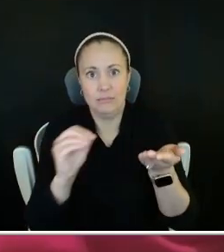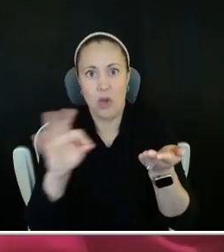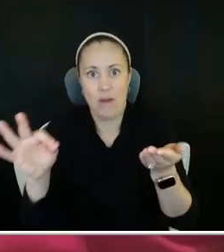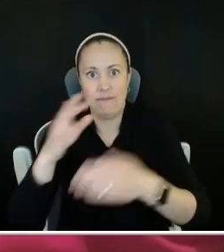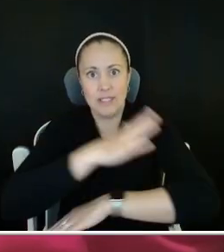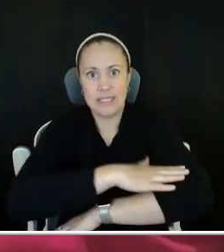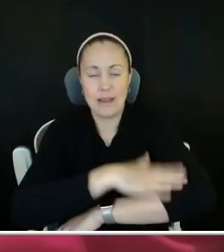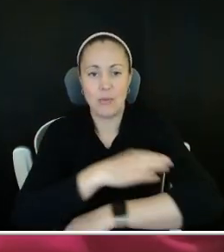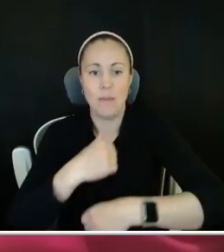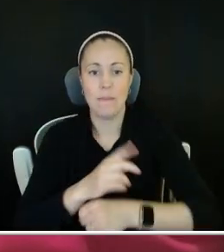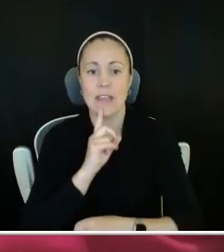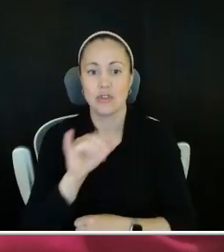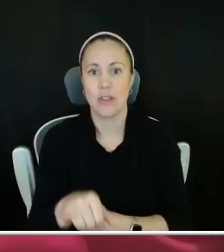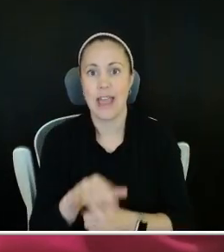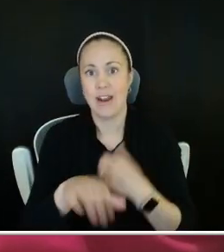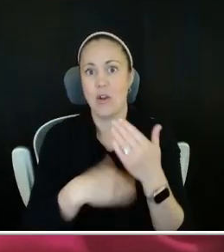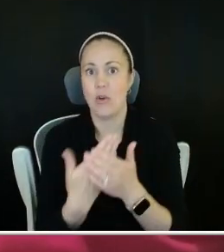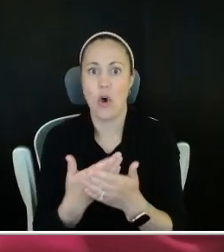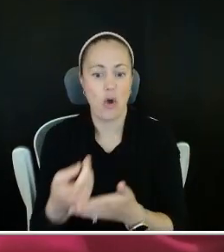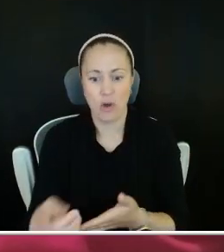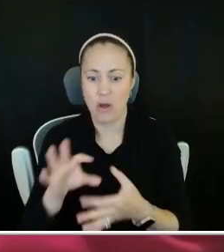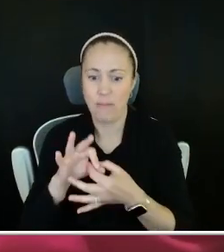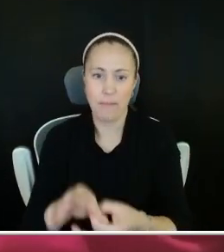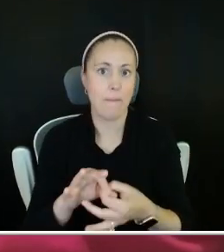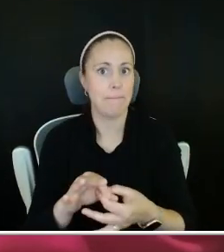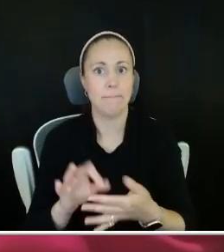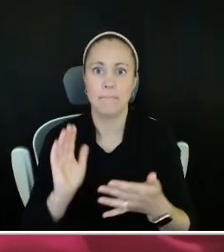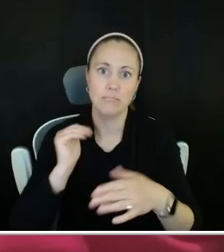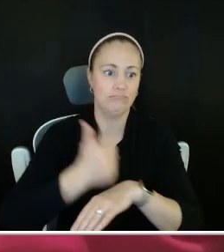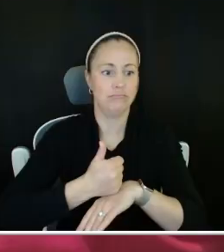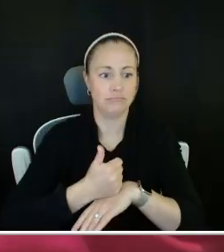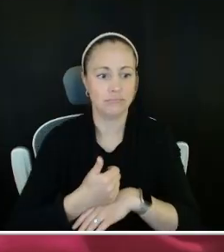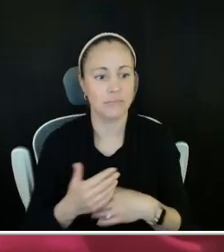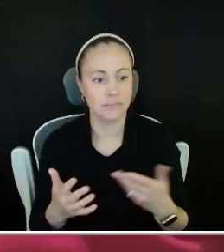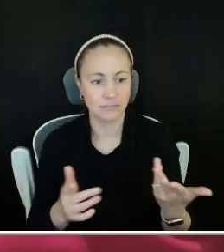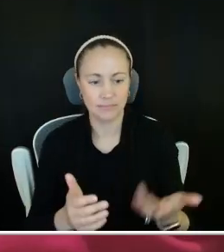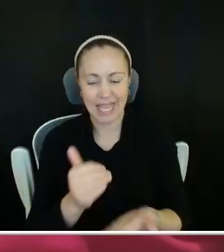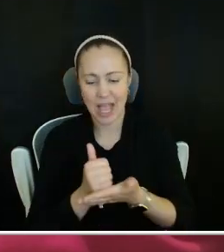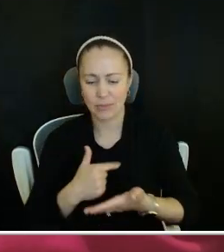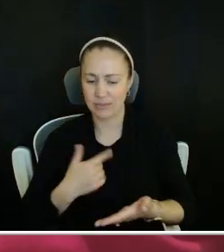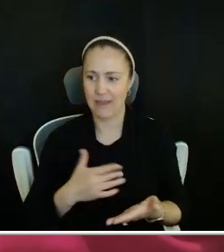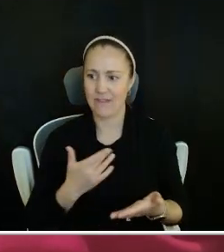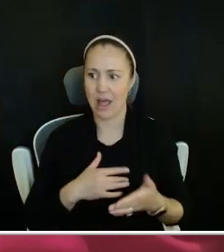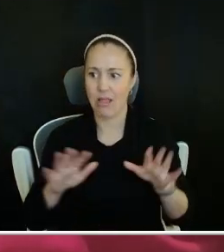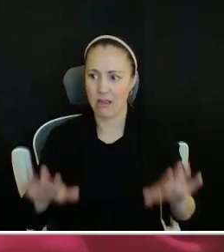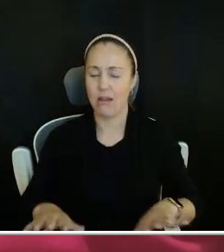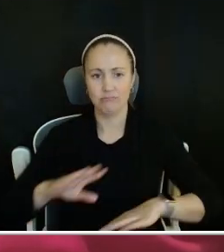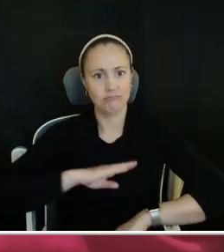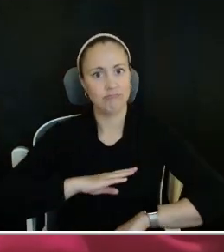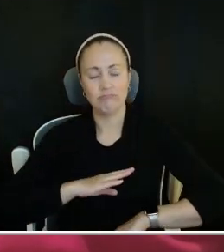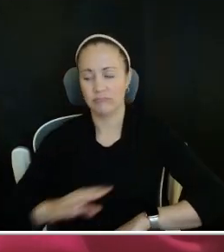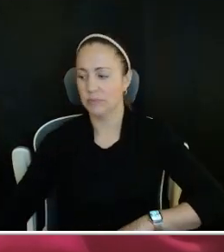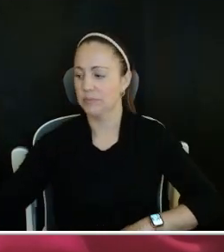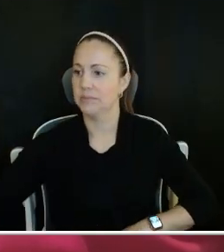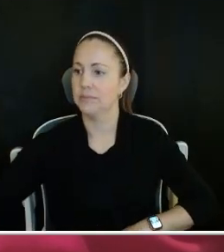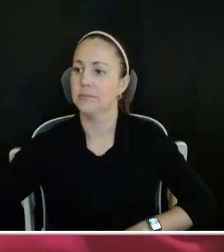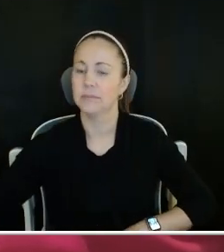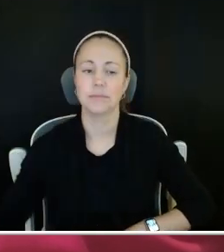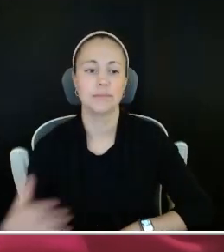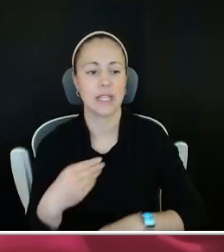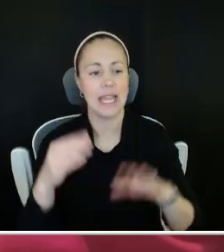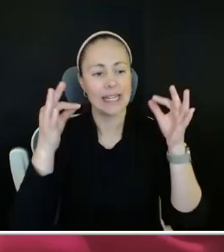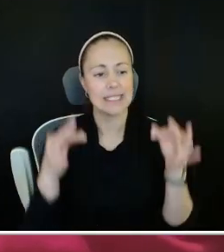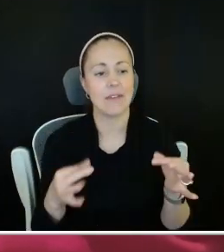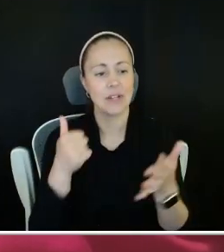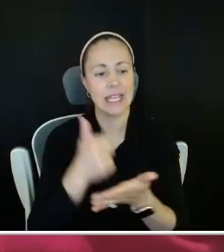is well fixed. And that gives me a little bit of peace of mind and definitely gives the patient the